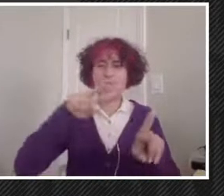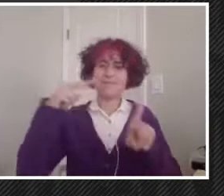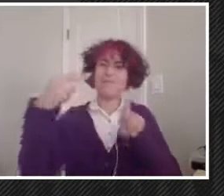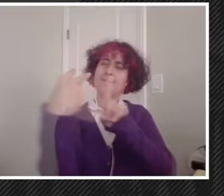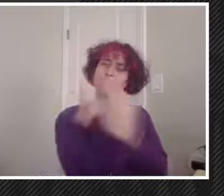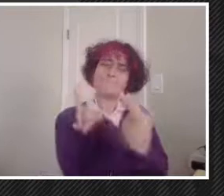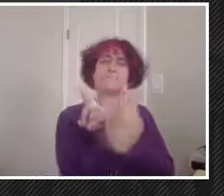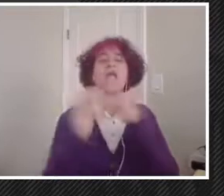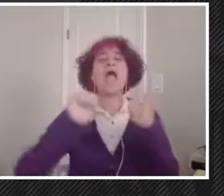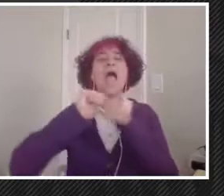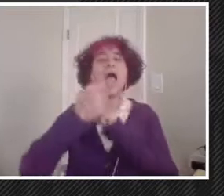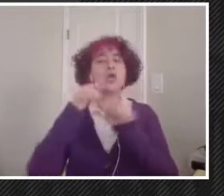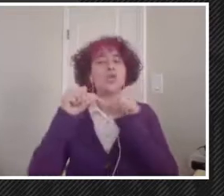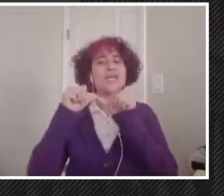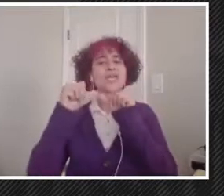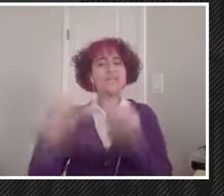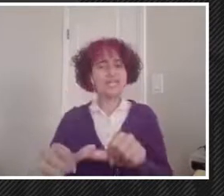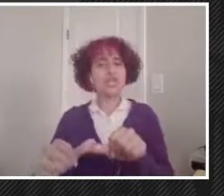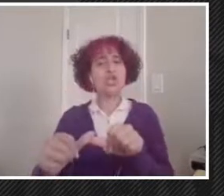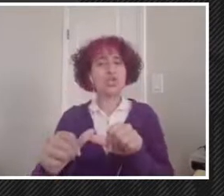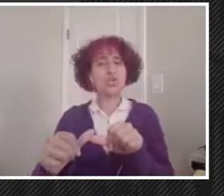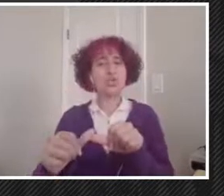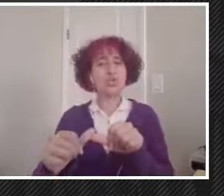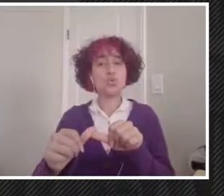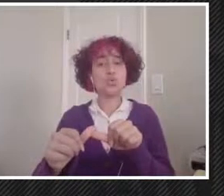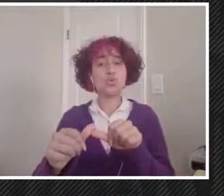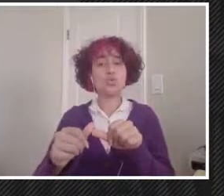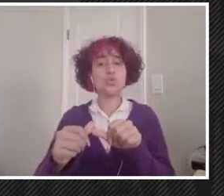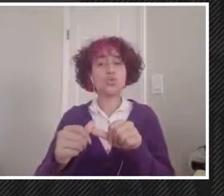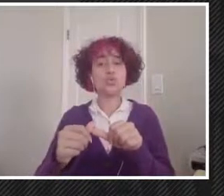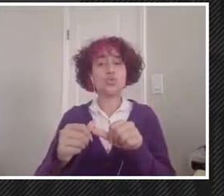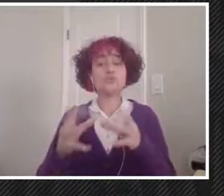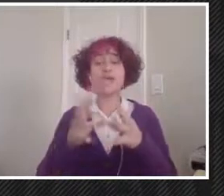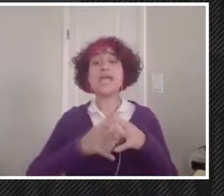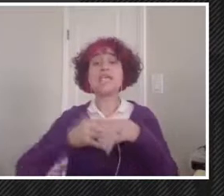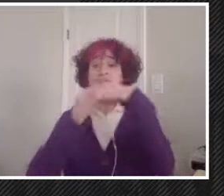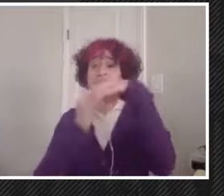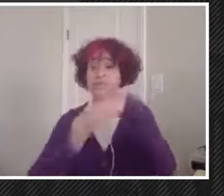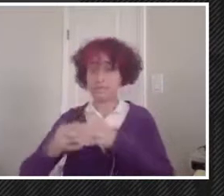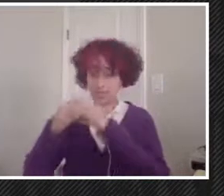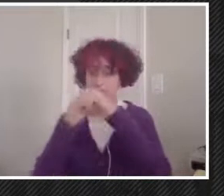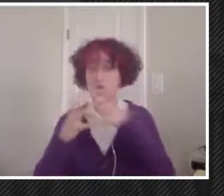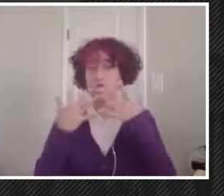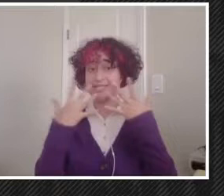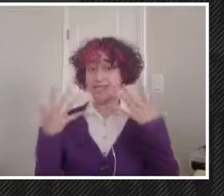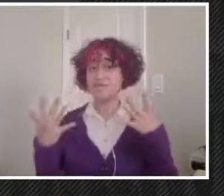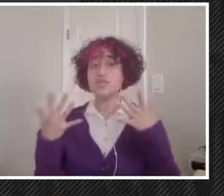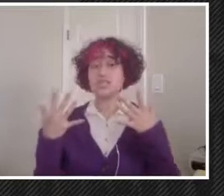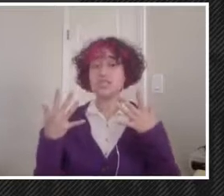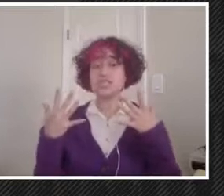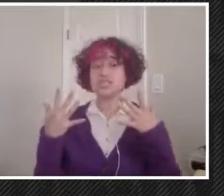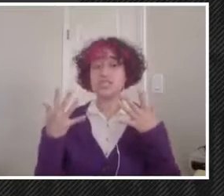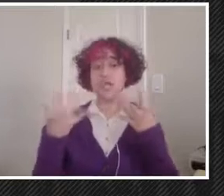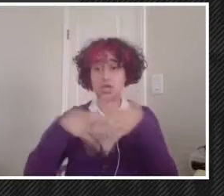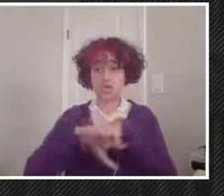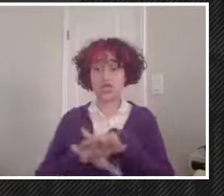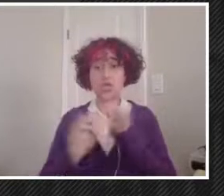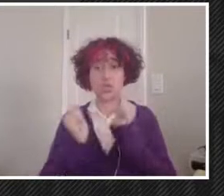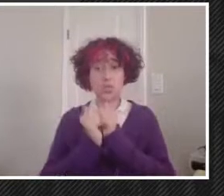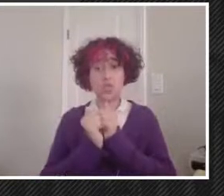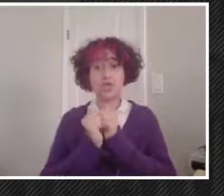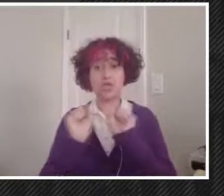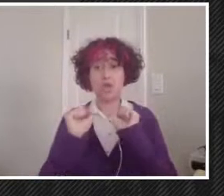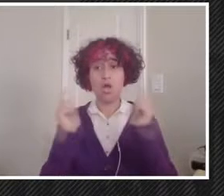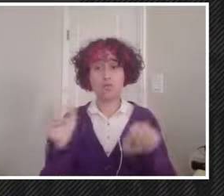remain inclusive and intersectional as we work? So specifically, as formerly and currently incarcerated Black folks,